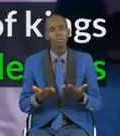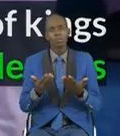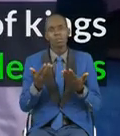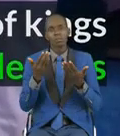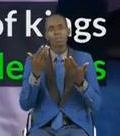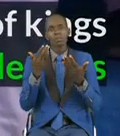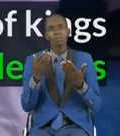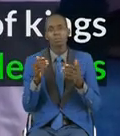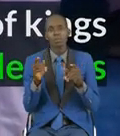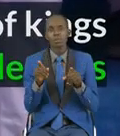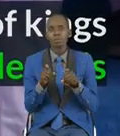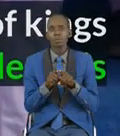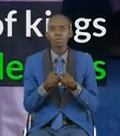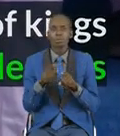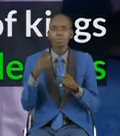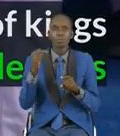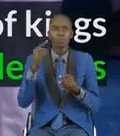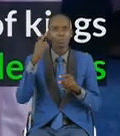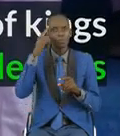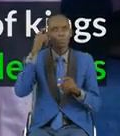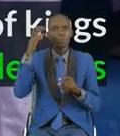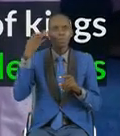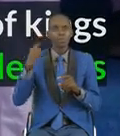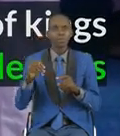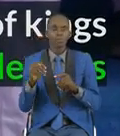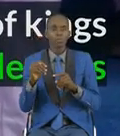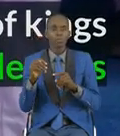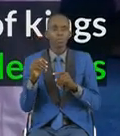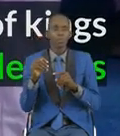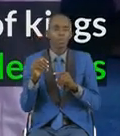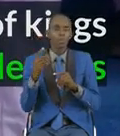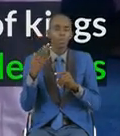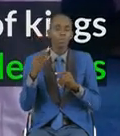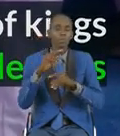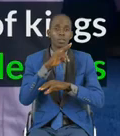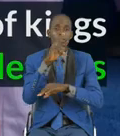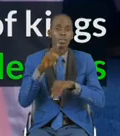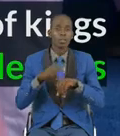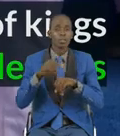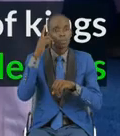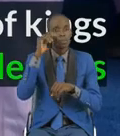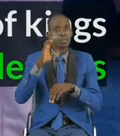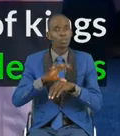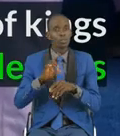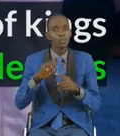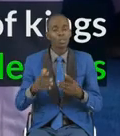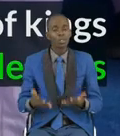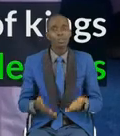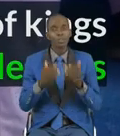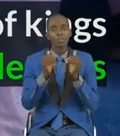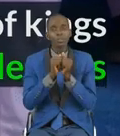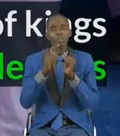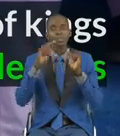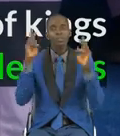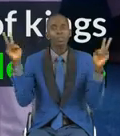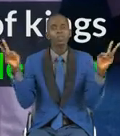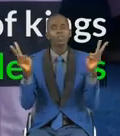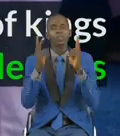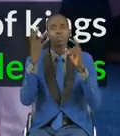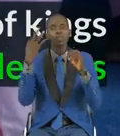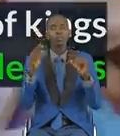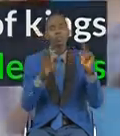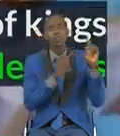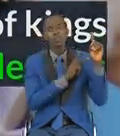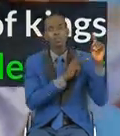The dream of the ancient, for the church to arise with the victory of kings.